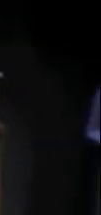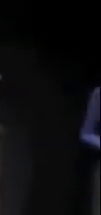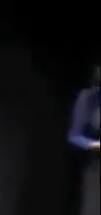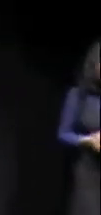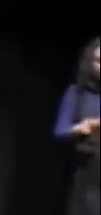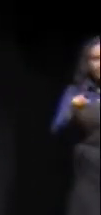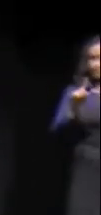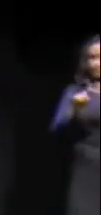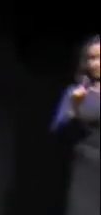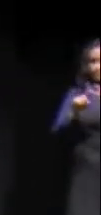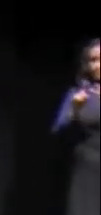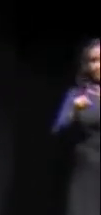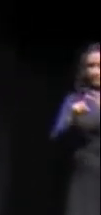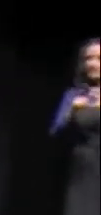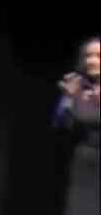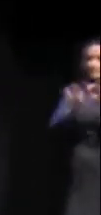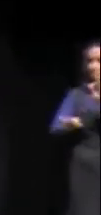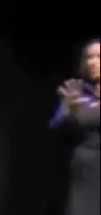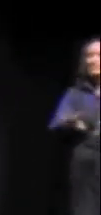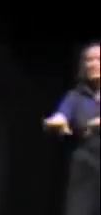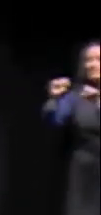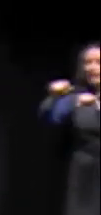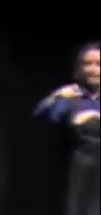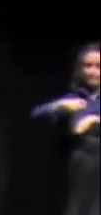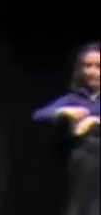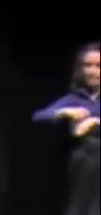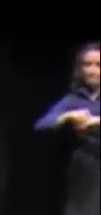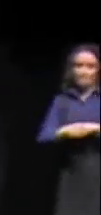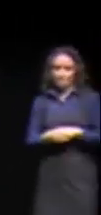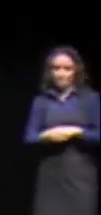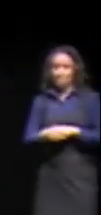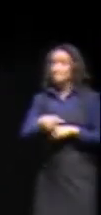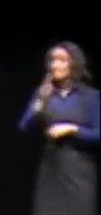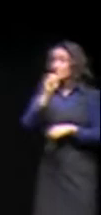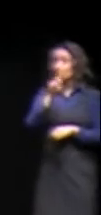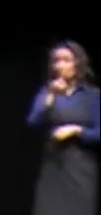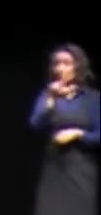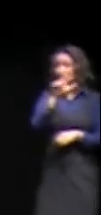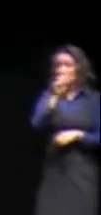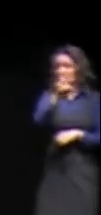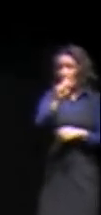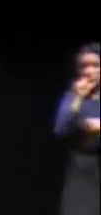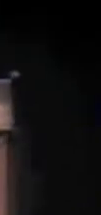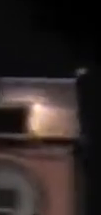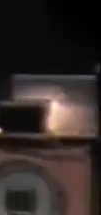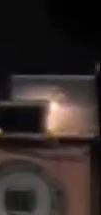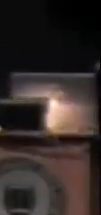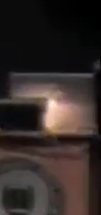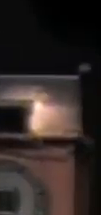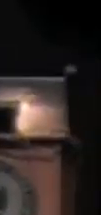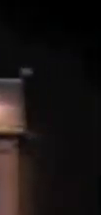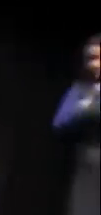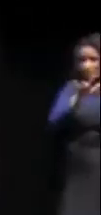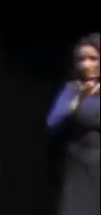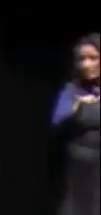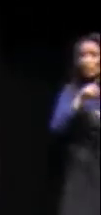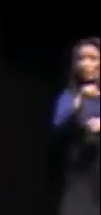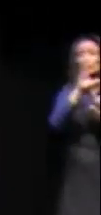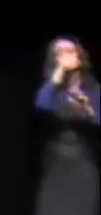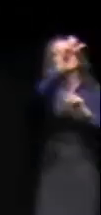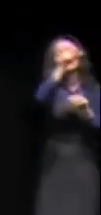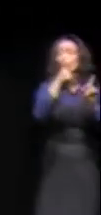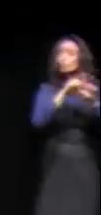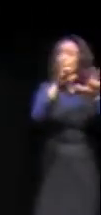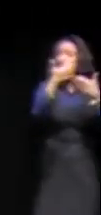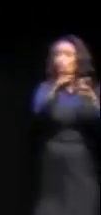Now, step three is very simple. Just take your time. Mr. Lyles didn't have to do any of the things that he did. He could have been off in his